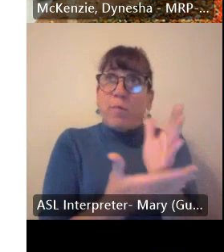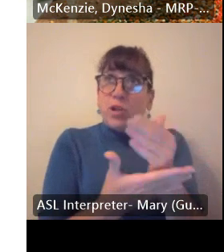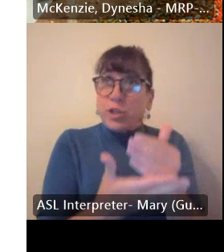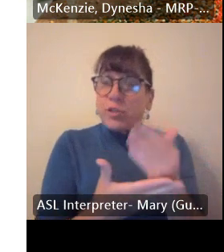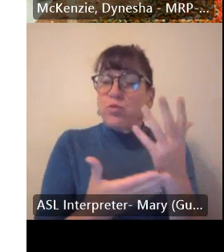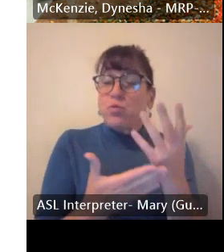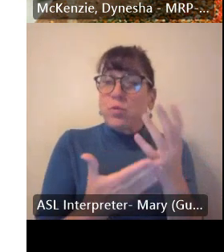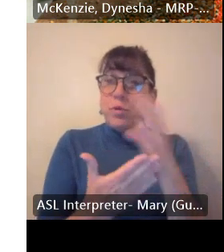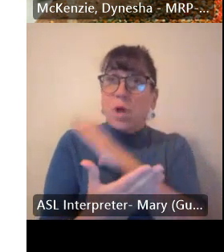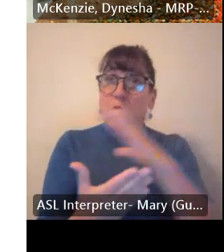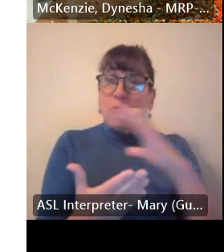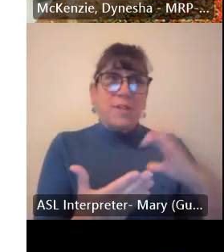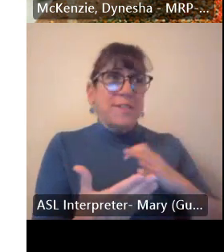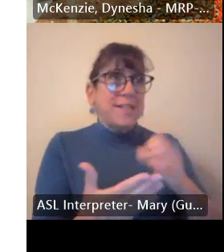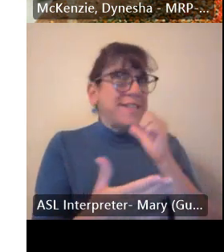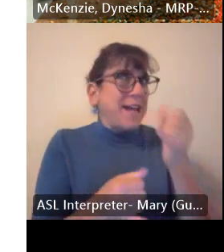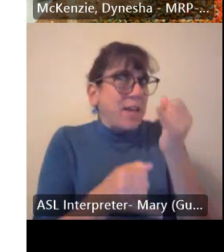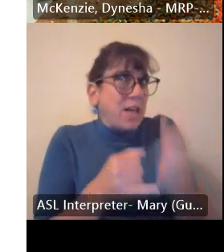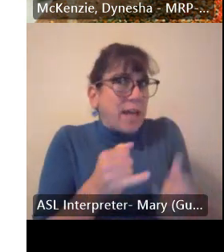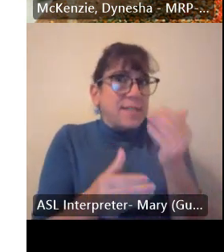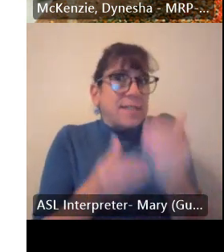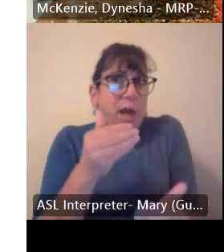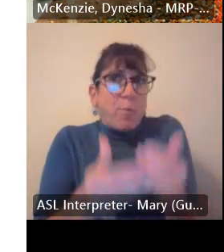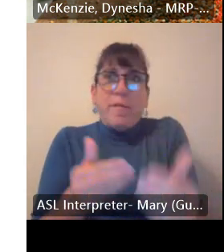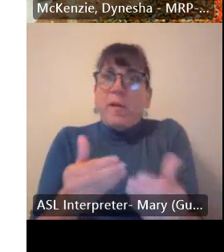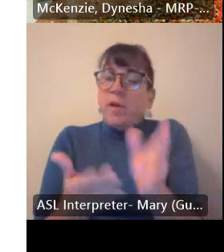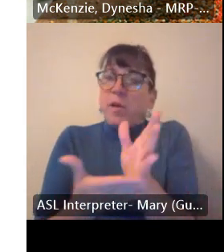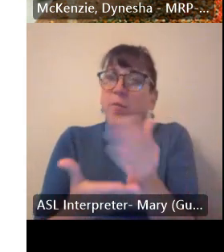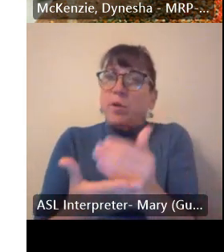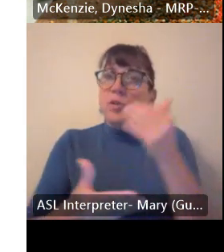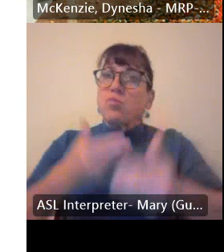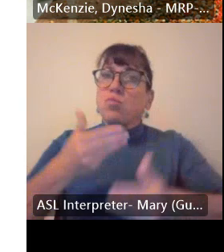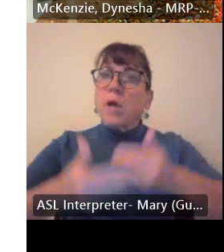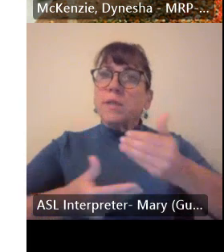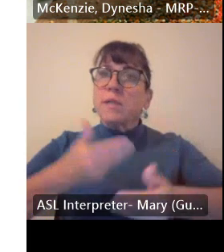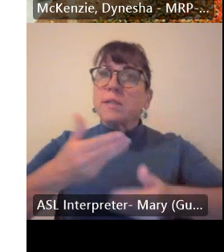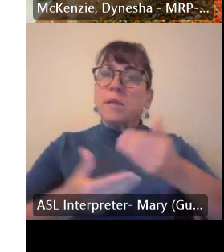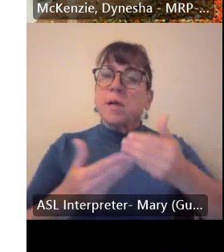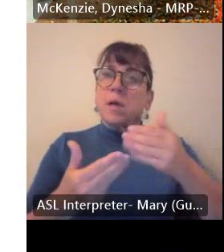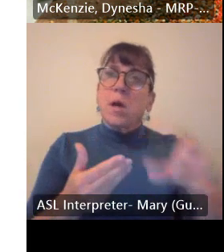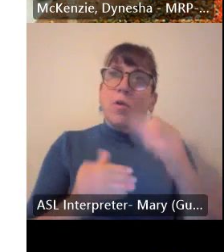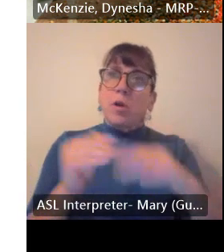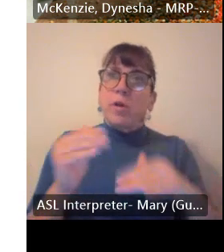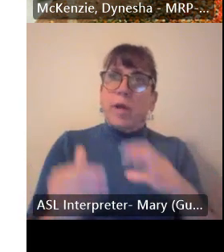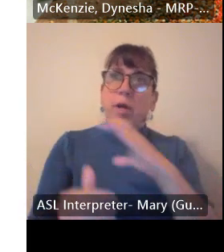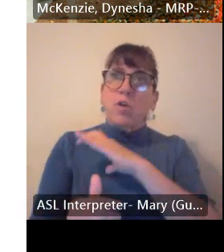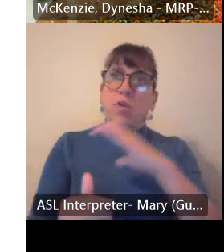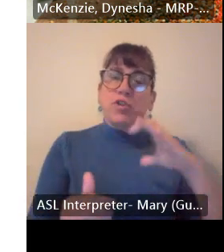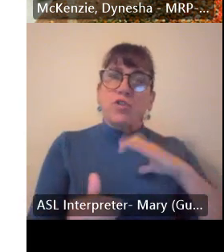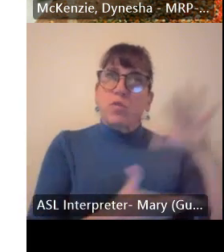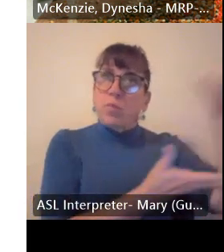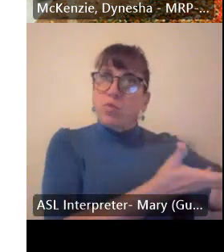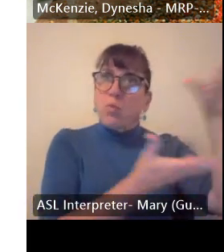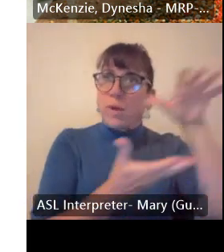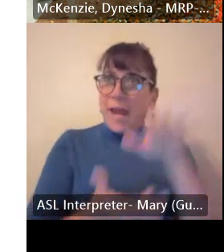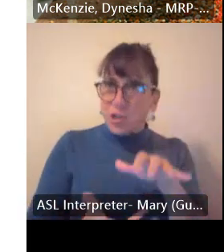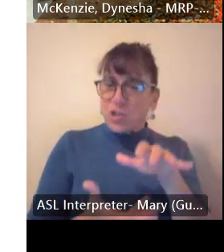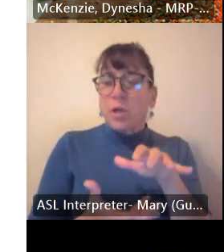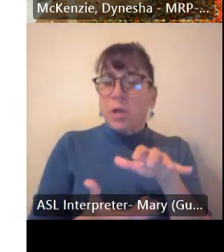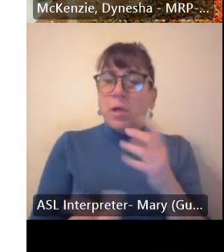that's not the last step of the budget process, even aside from congressional appropriations committees. There is